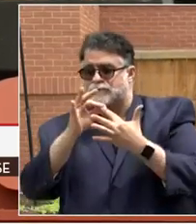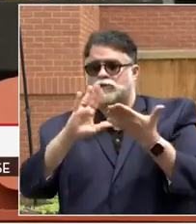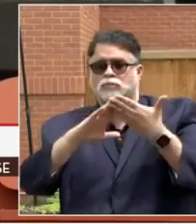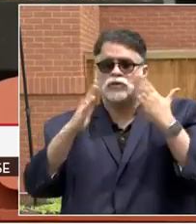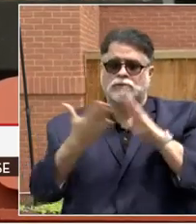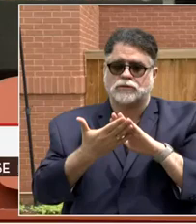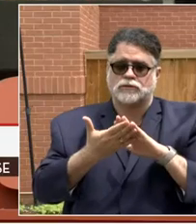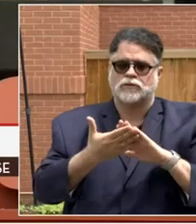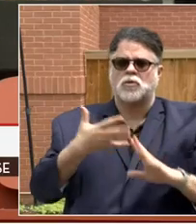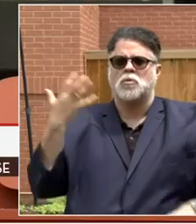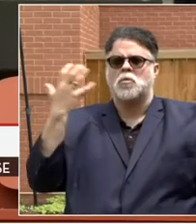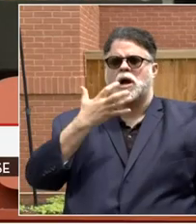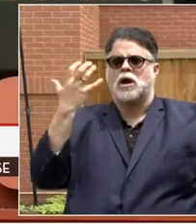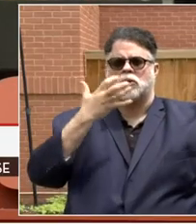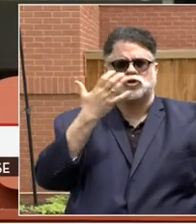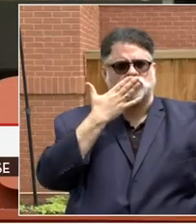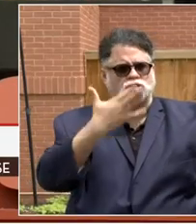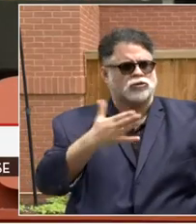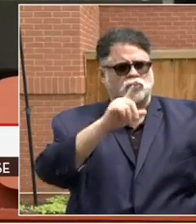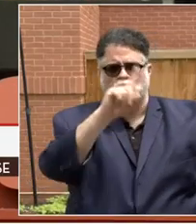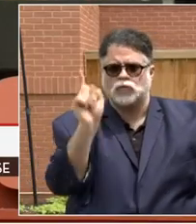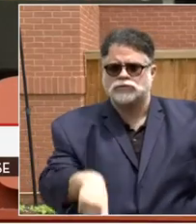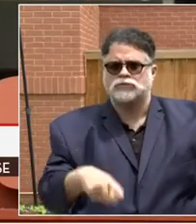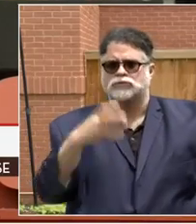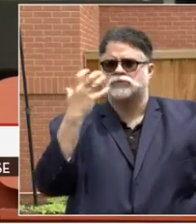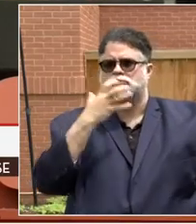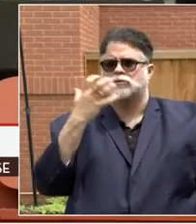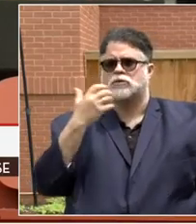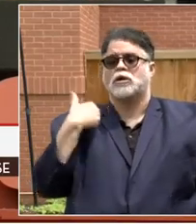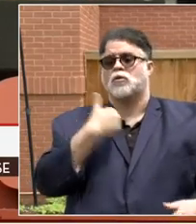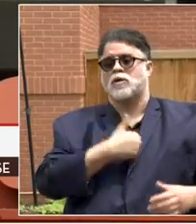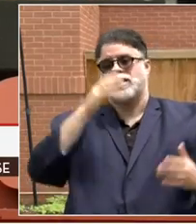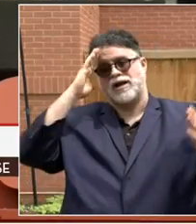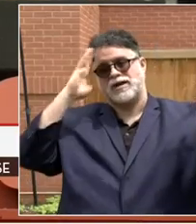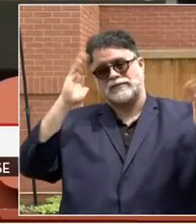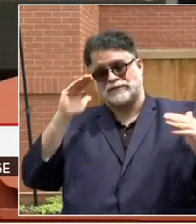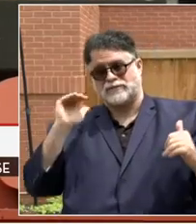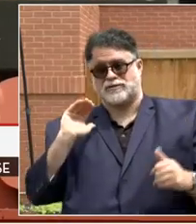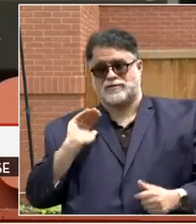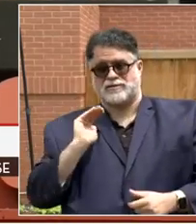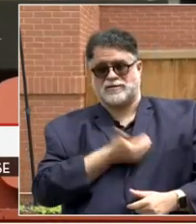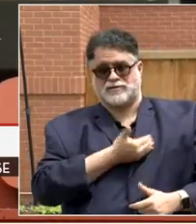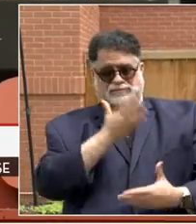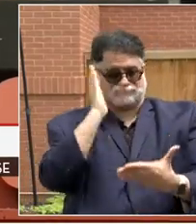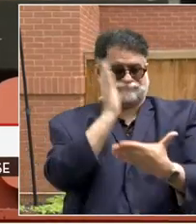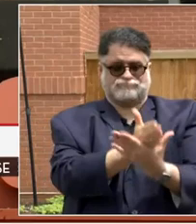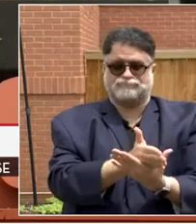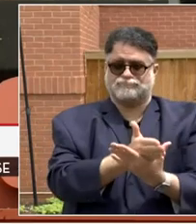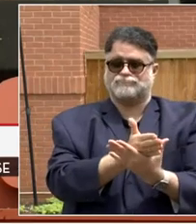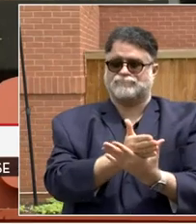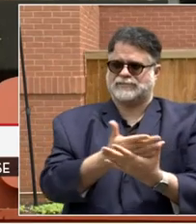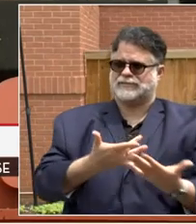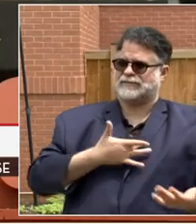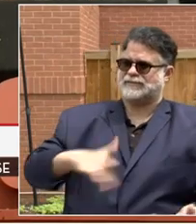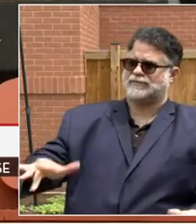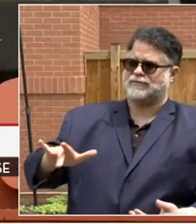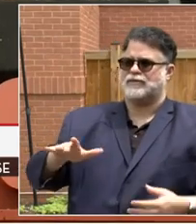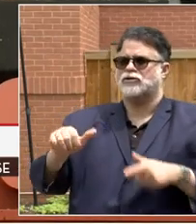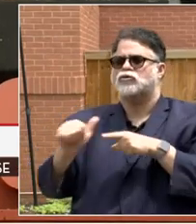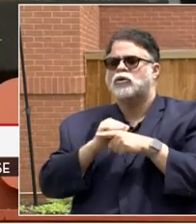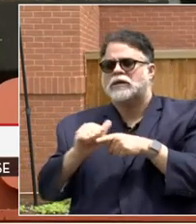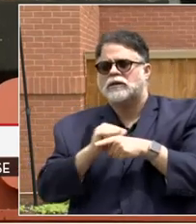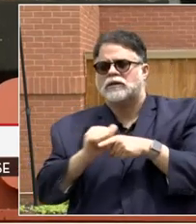excellent question, and we expect all of our violence interrupters to have the sensitivity training and